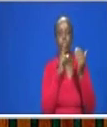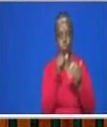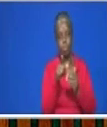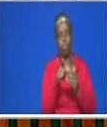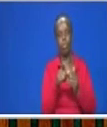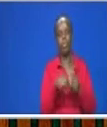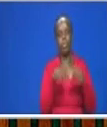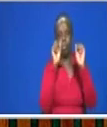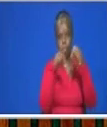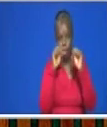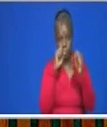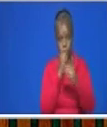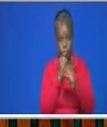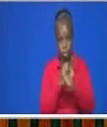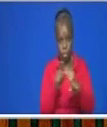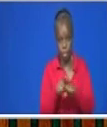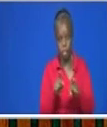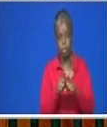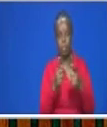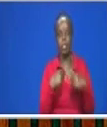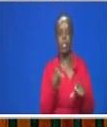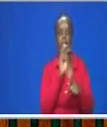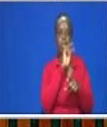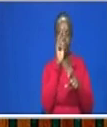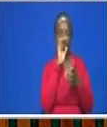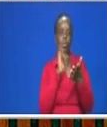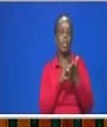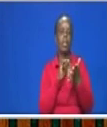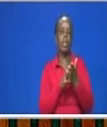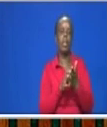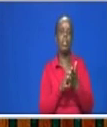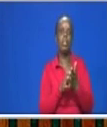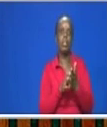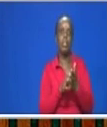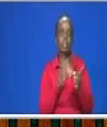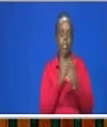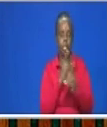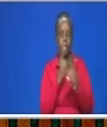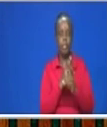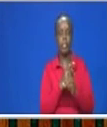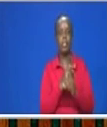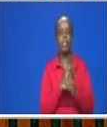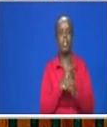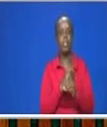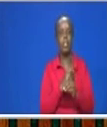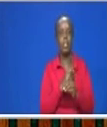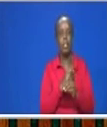be able to do that, let us look at various notes. Number